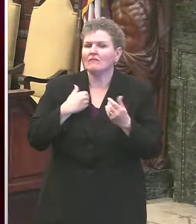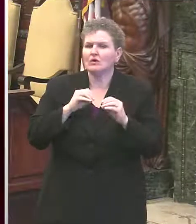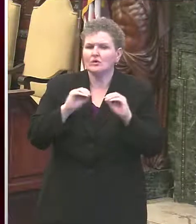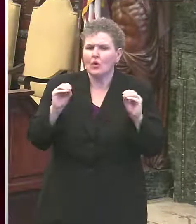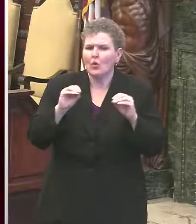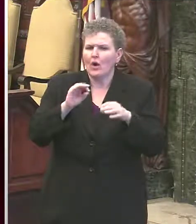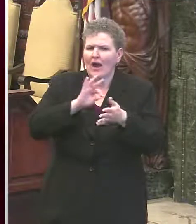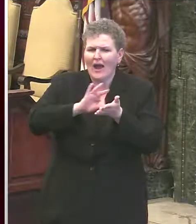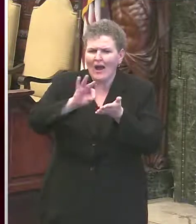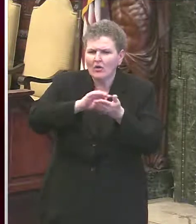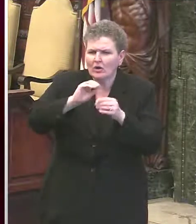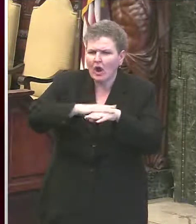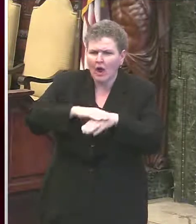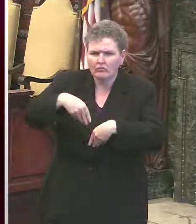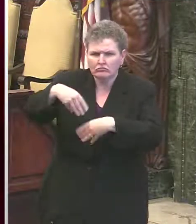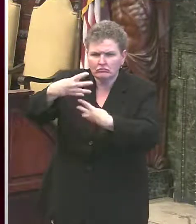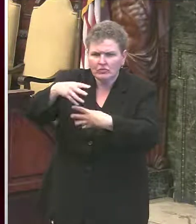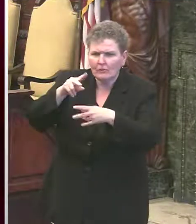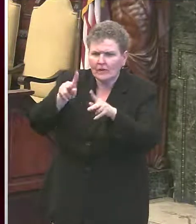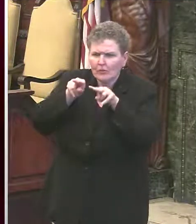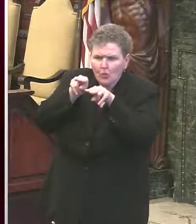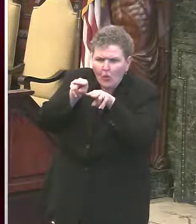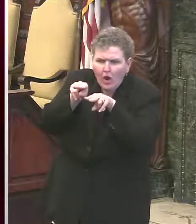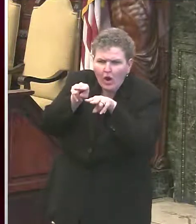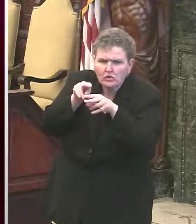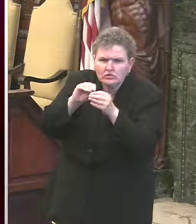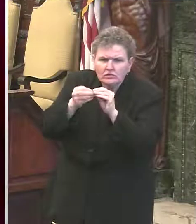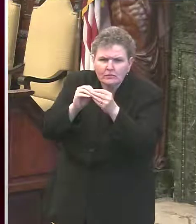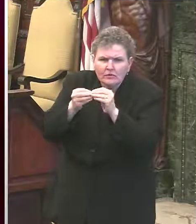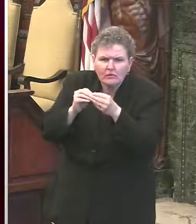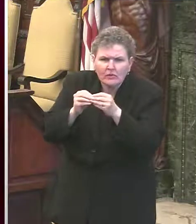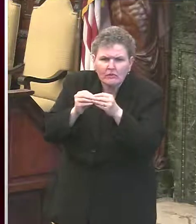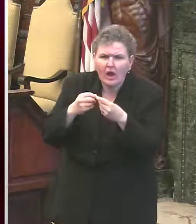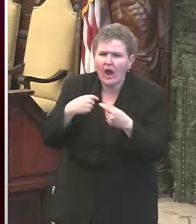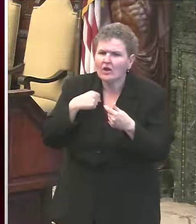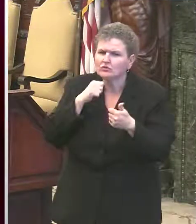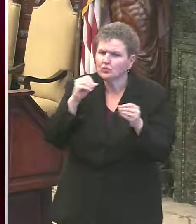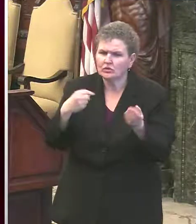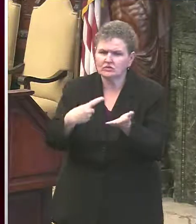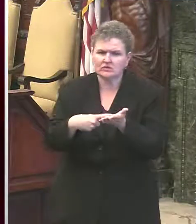there been any talks of partnering with the school district to create a dashboard?